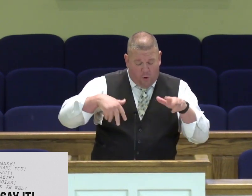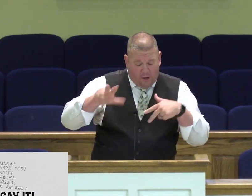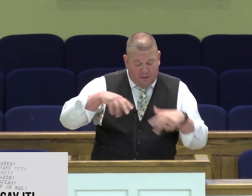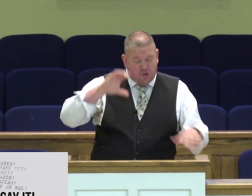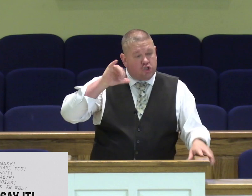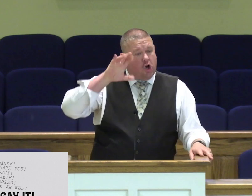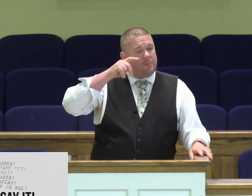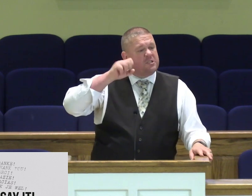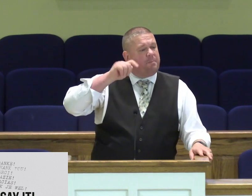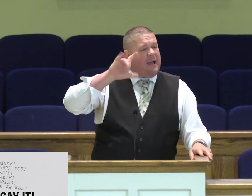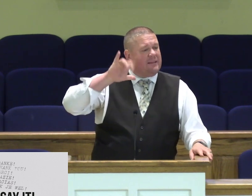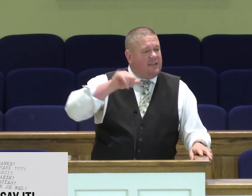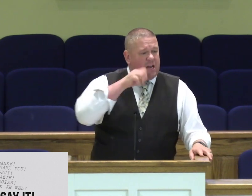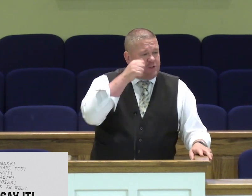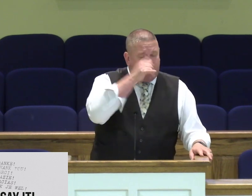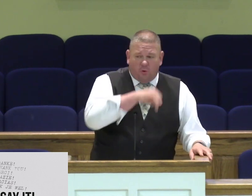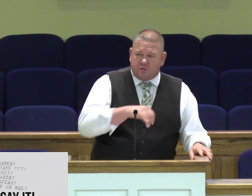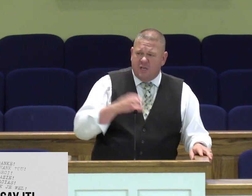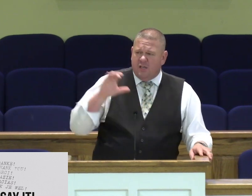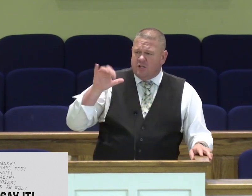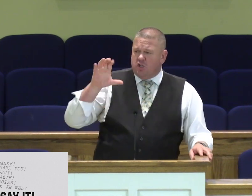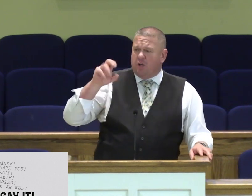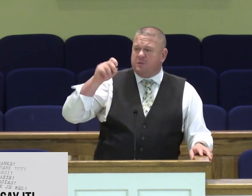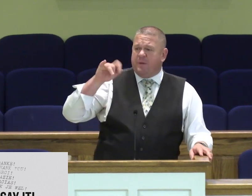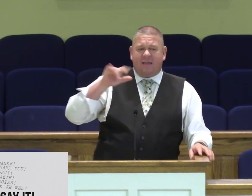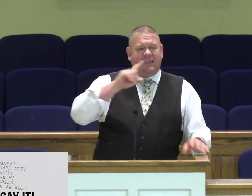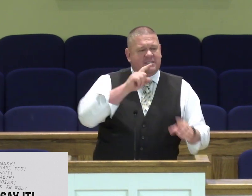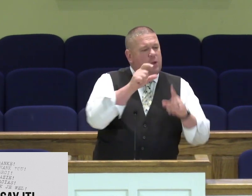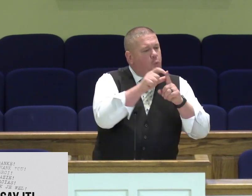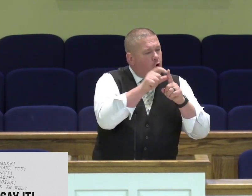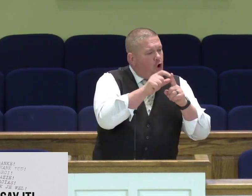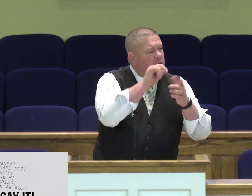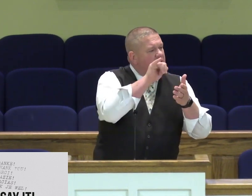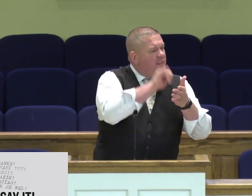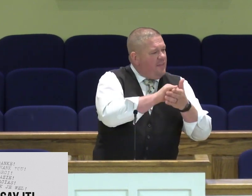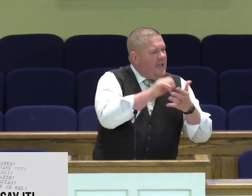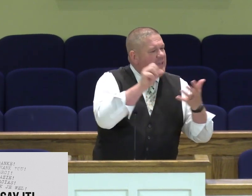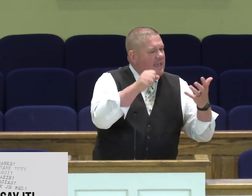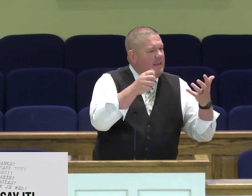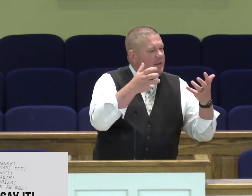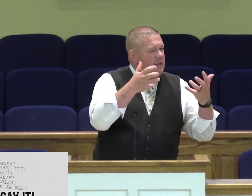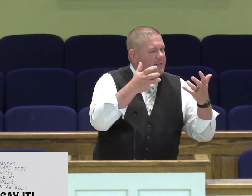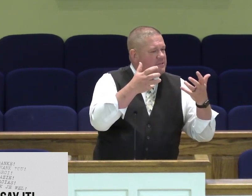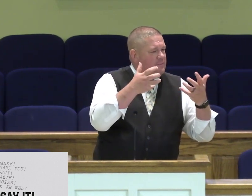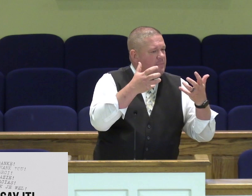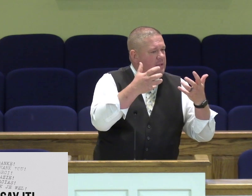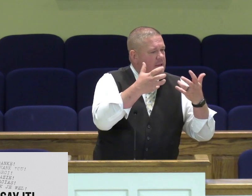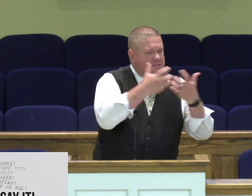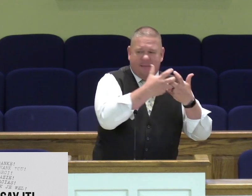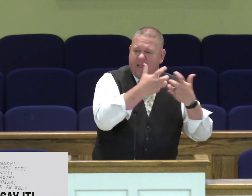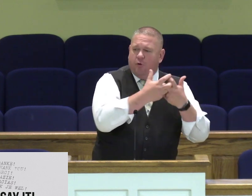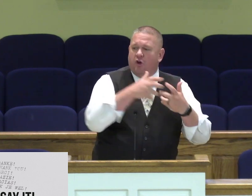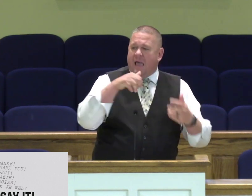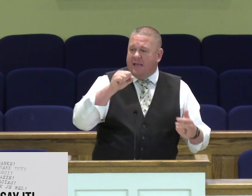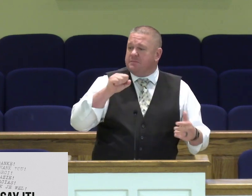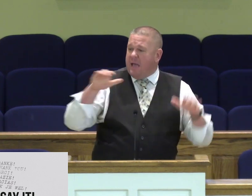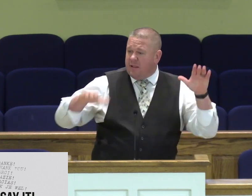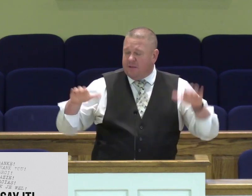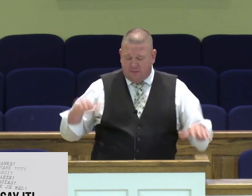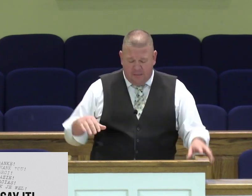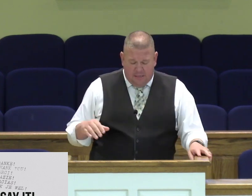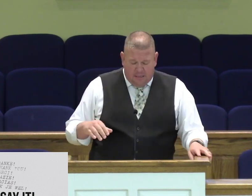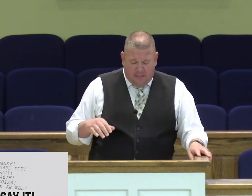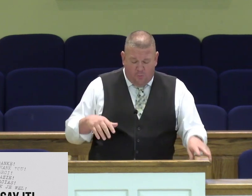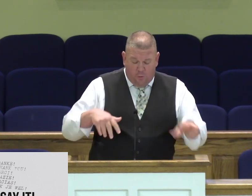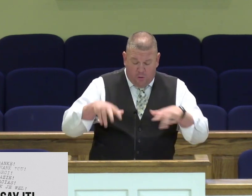15, walking circumspectly, not as fools. Circumspectly is a word that can, I guess, be in the same neighborhood as